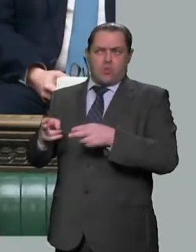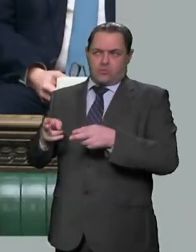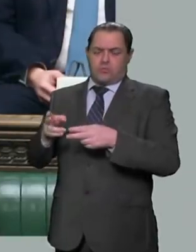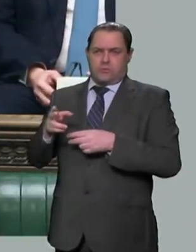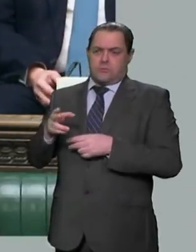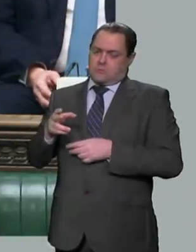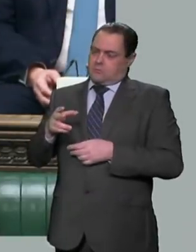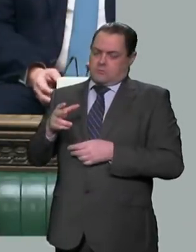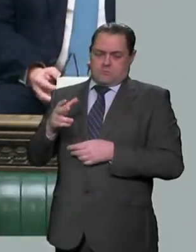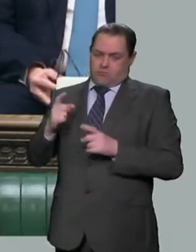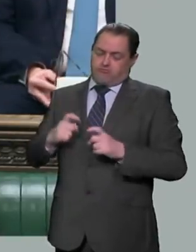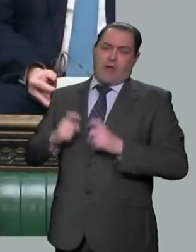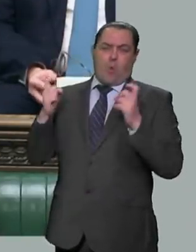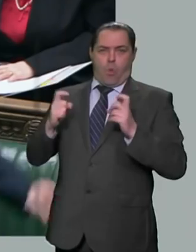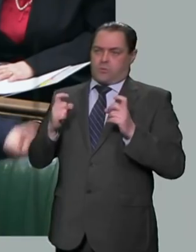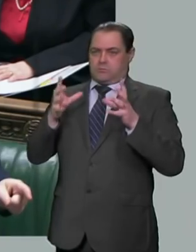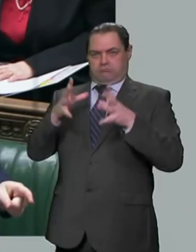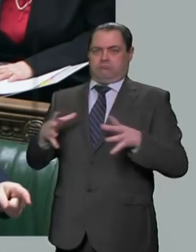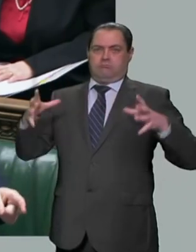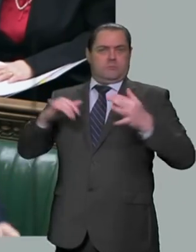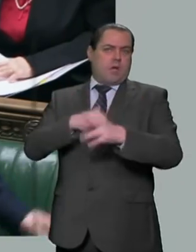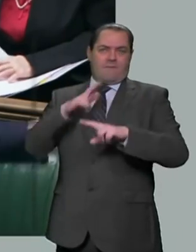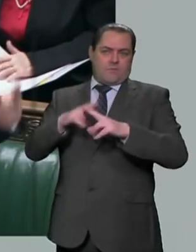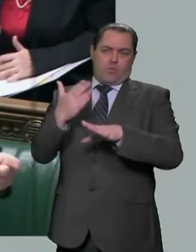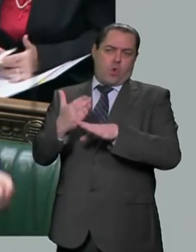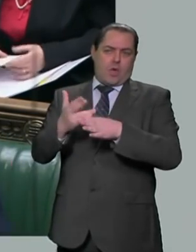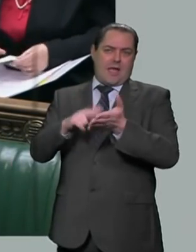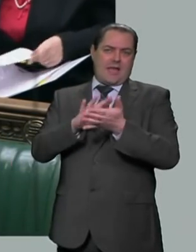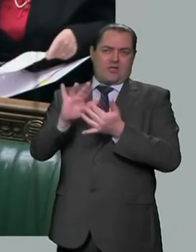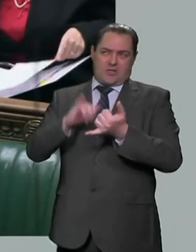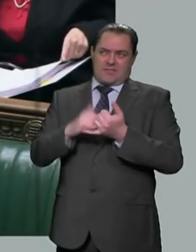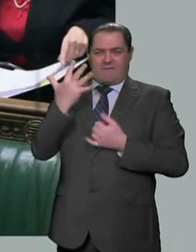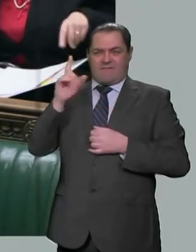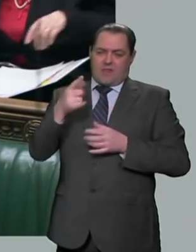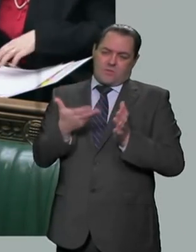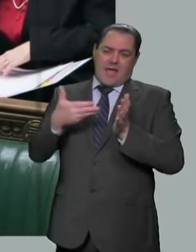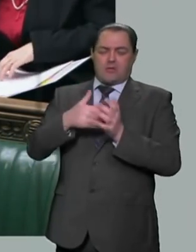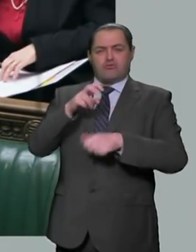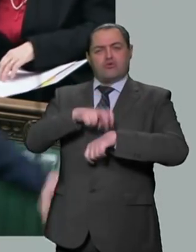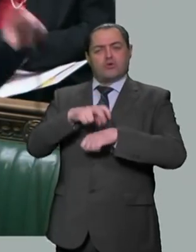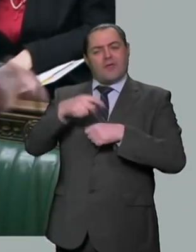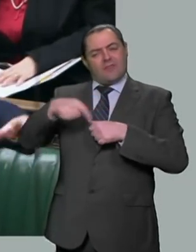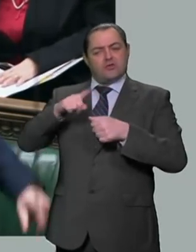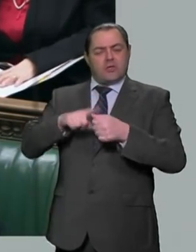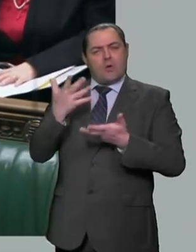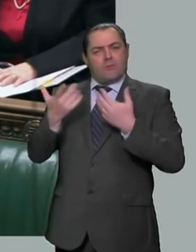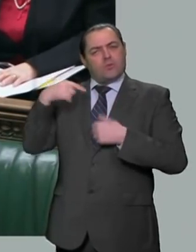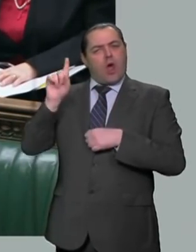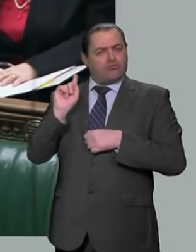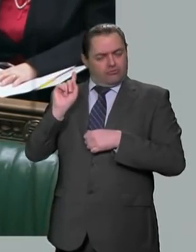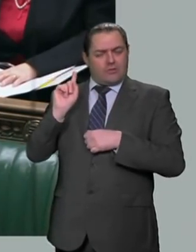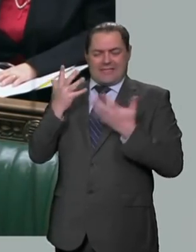record numbers of people working in our NHS, more than ever before. 5,000 more doctors this year than last year,